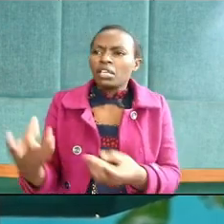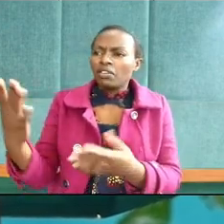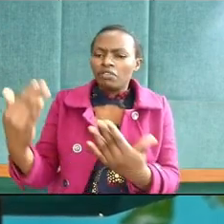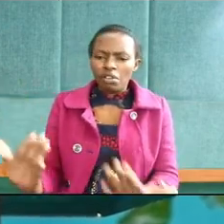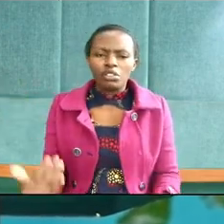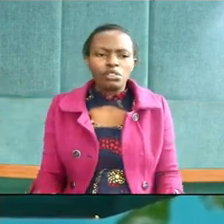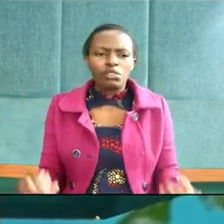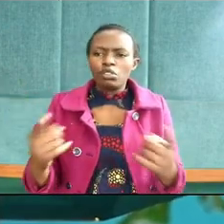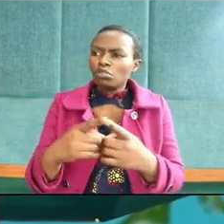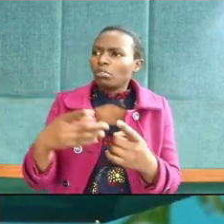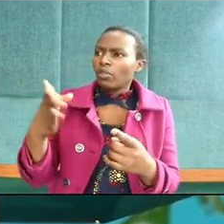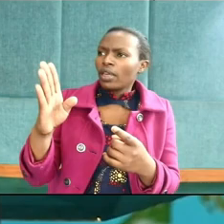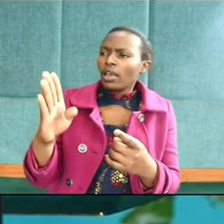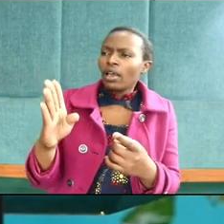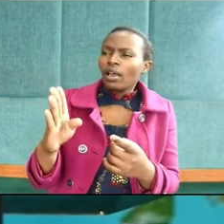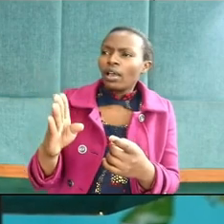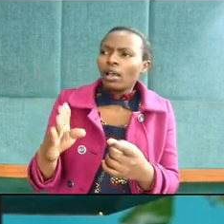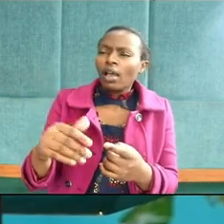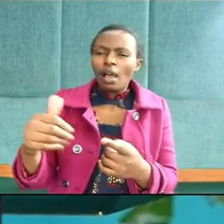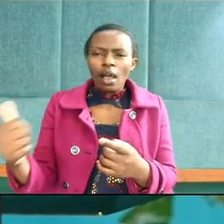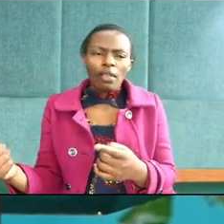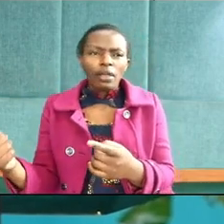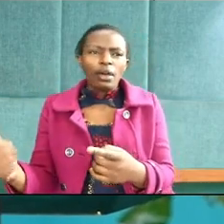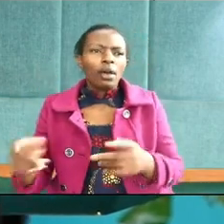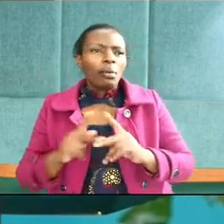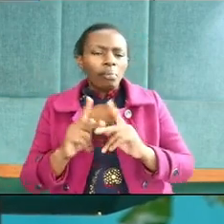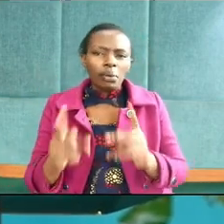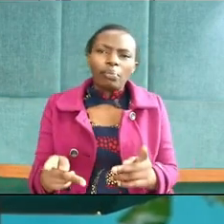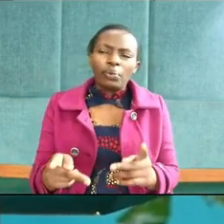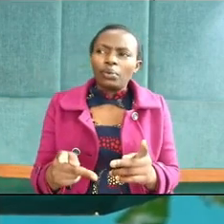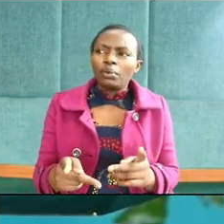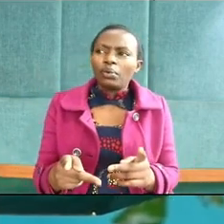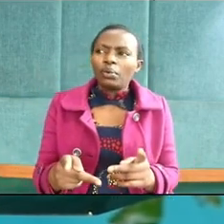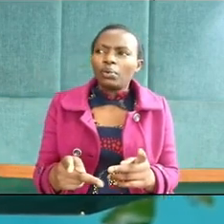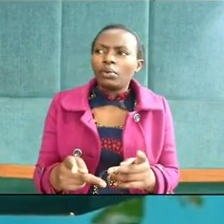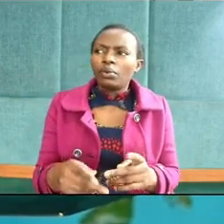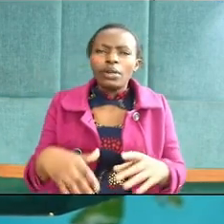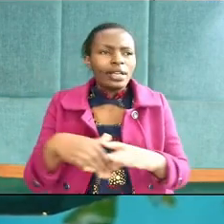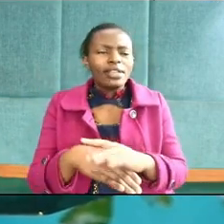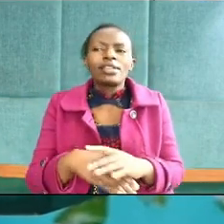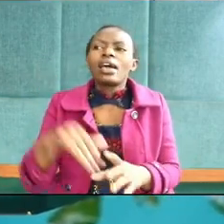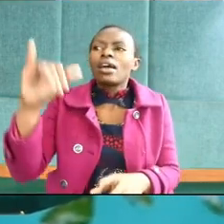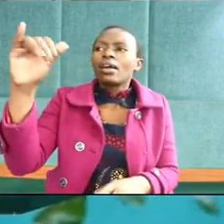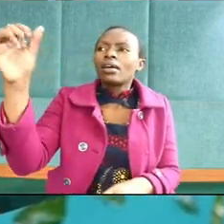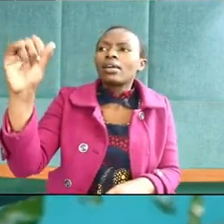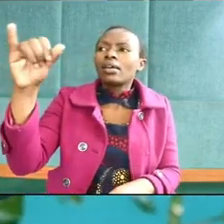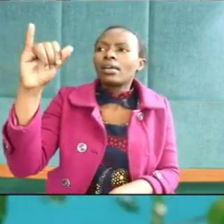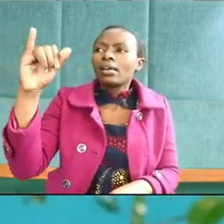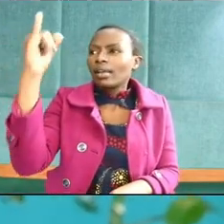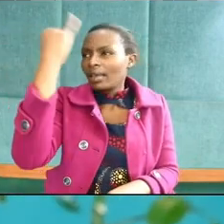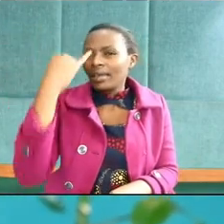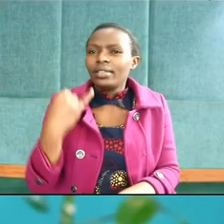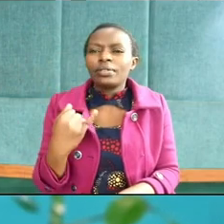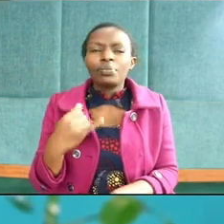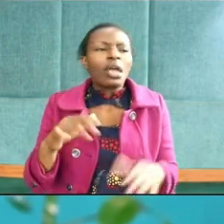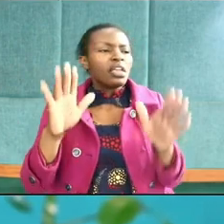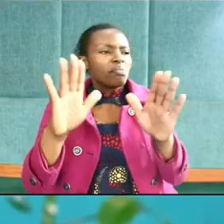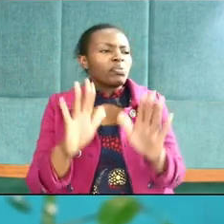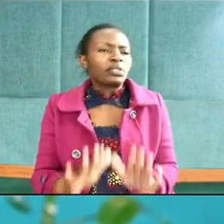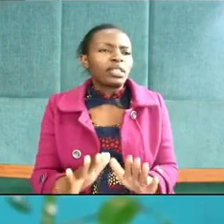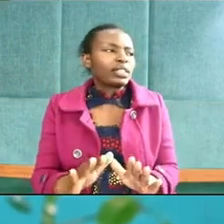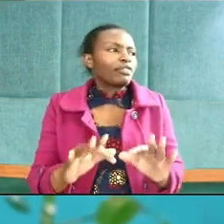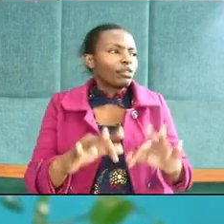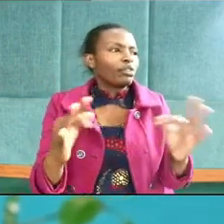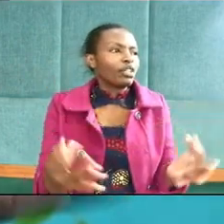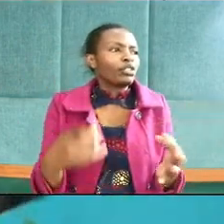son, nor take their daughters for your son. Brothers and sisters, the most important foundation